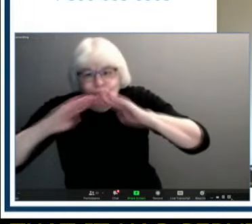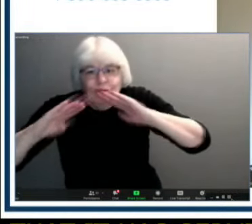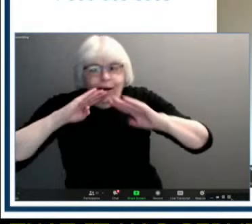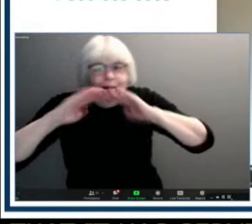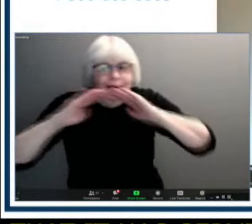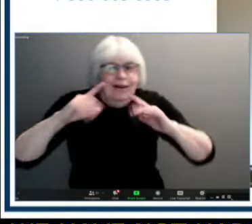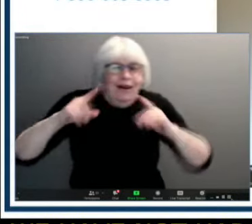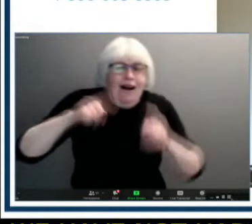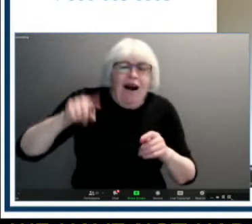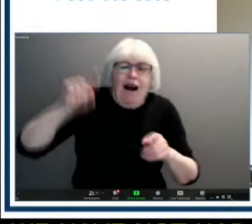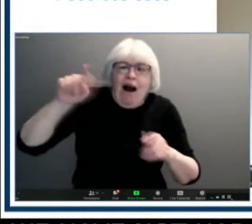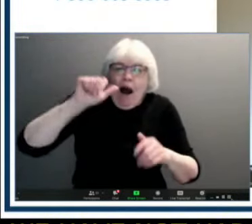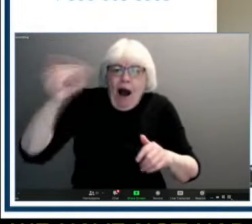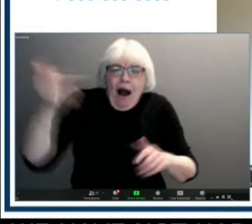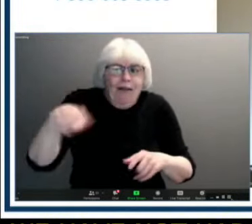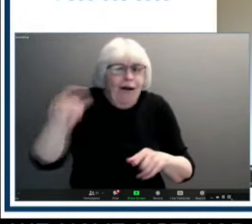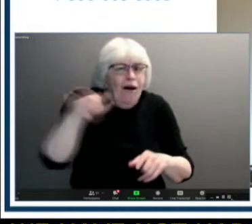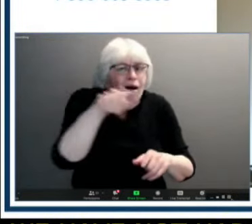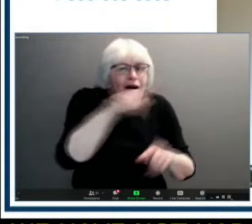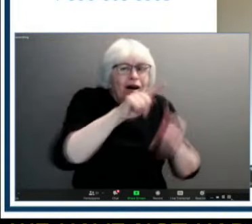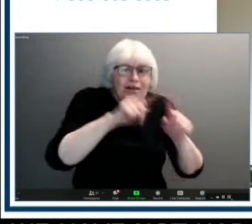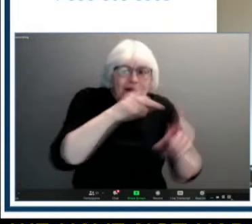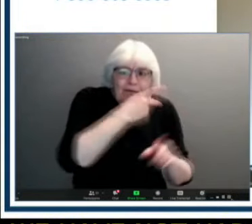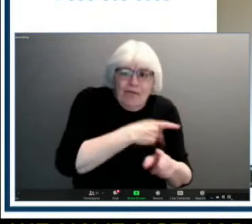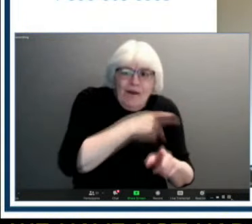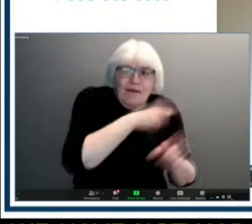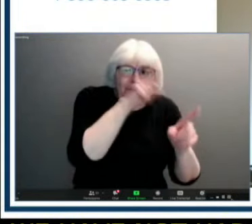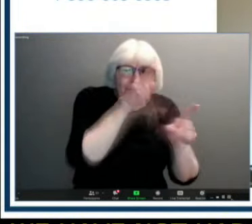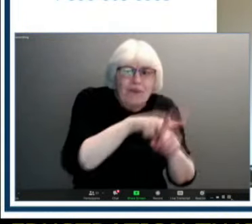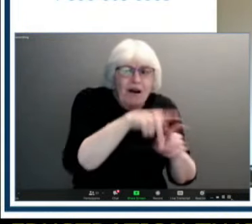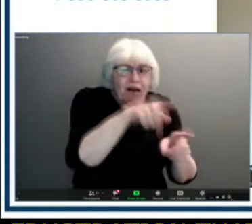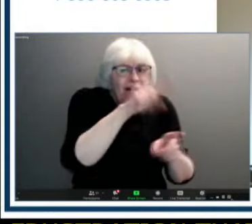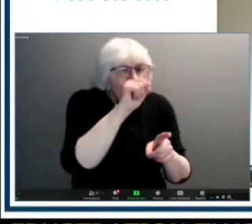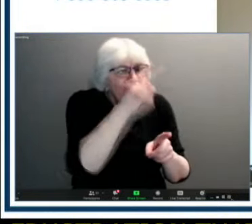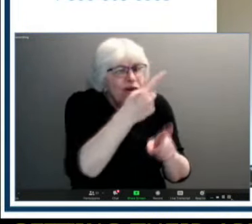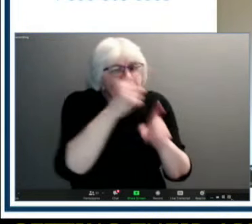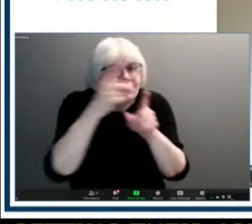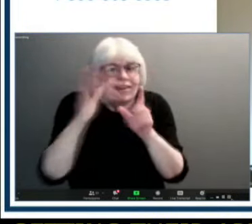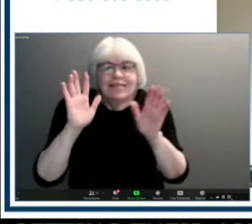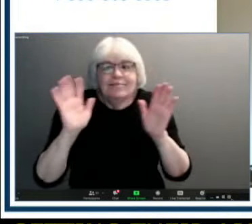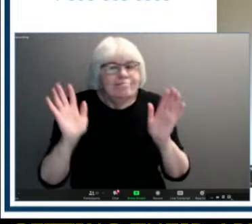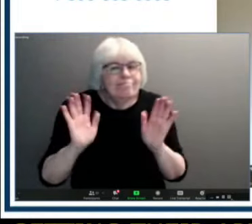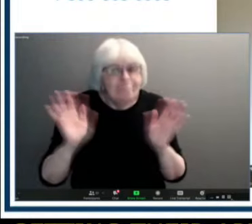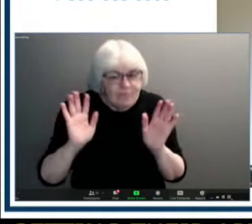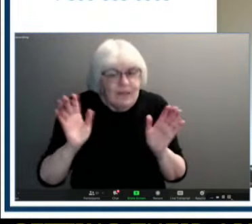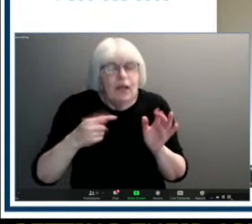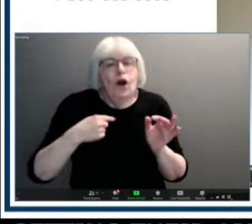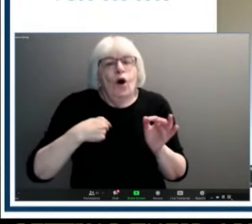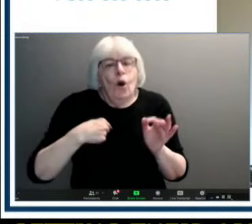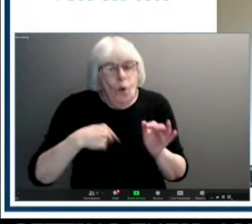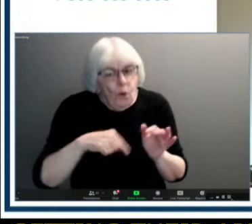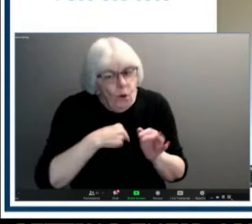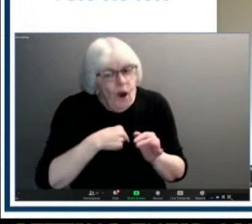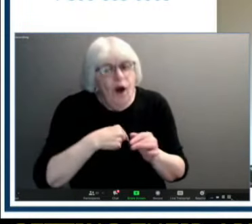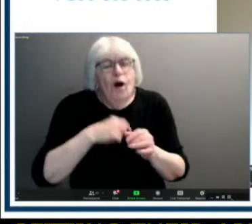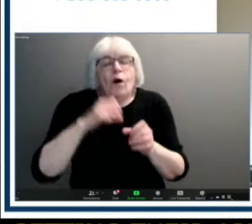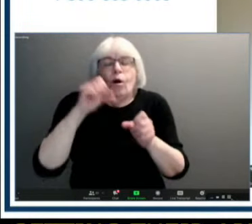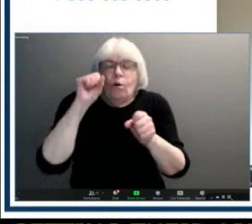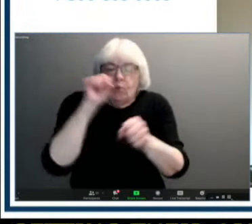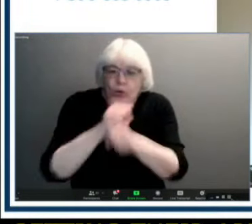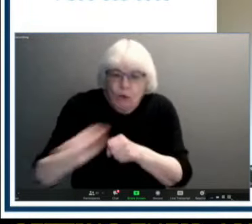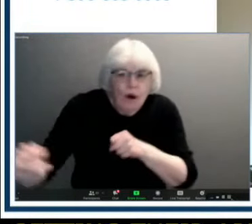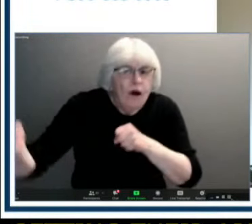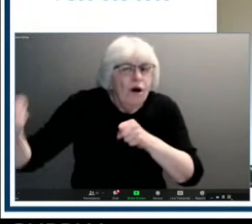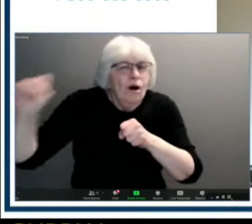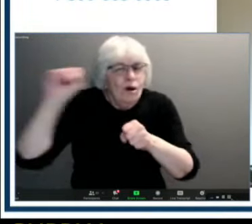their appointments ahead of their vaccine supply. But we are working as diligently as we can to increase our vaccine supply